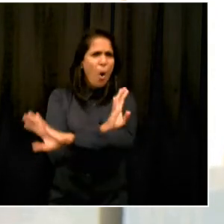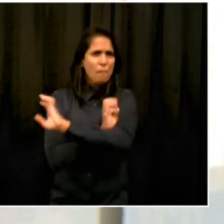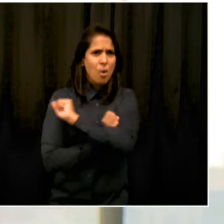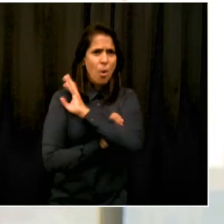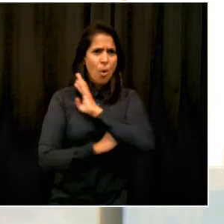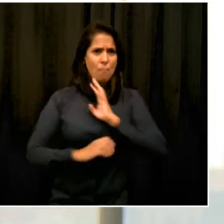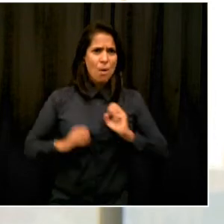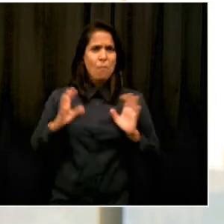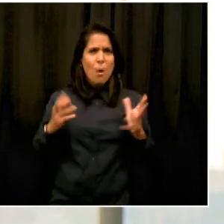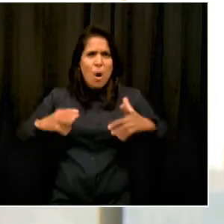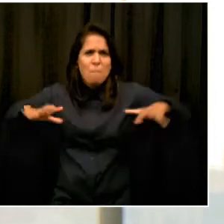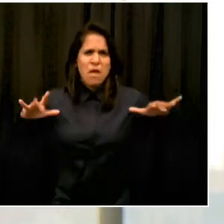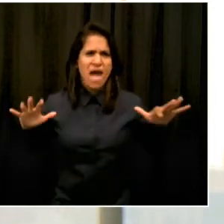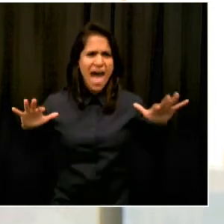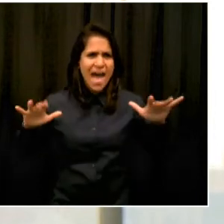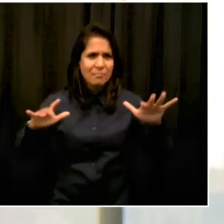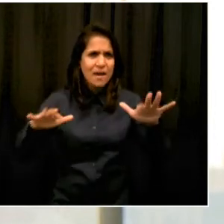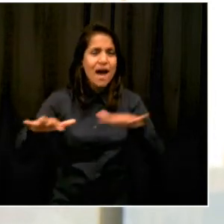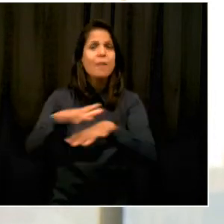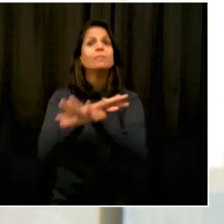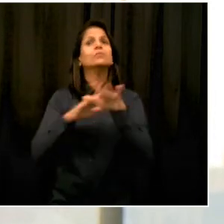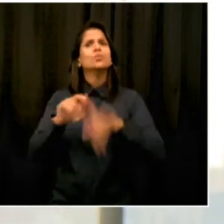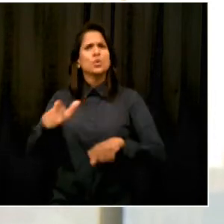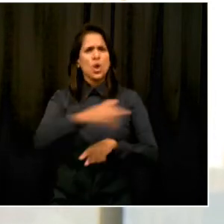if you've lived here your whole life. The energy